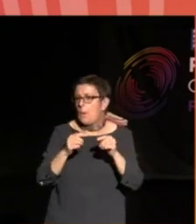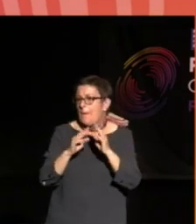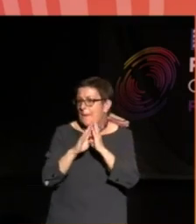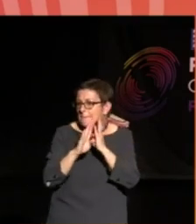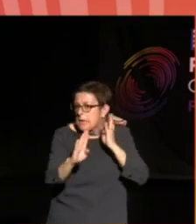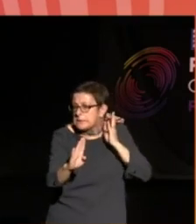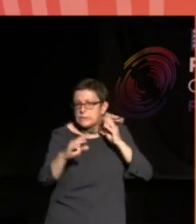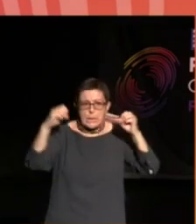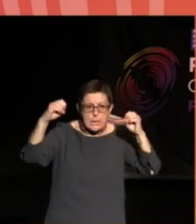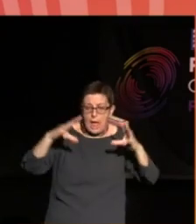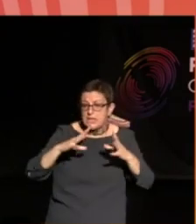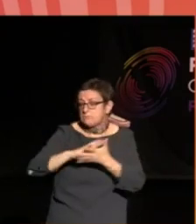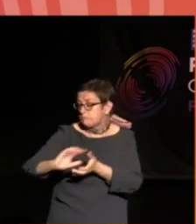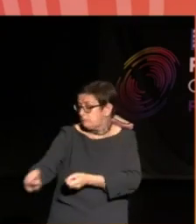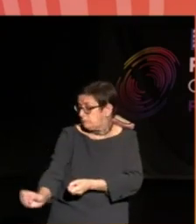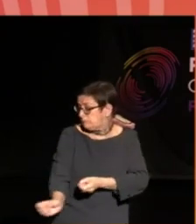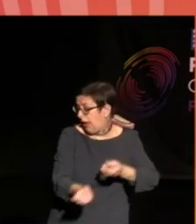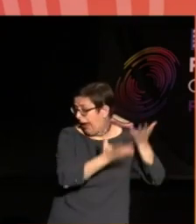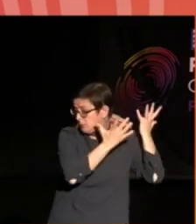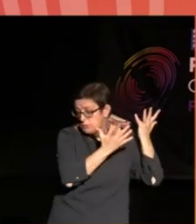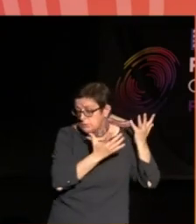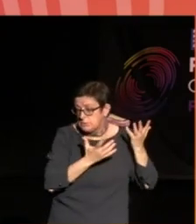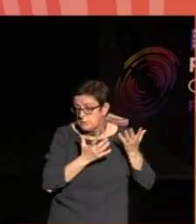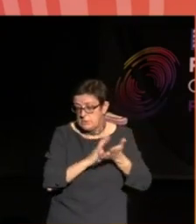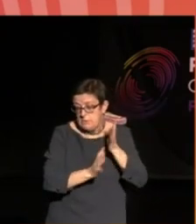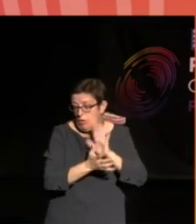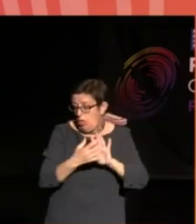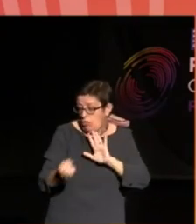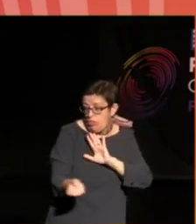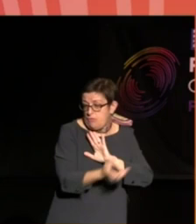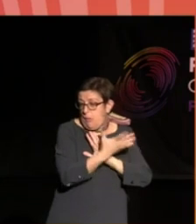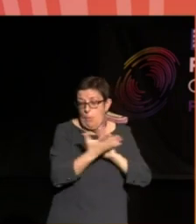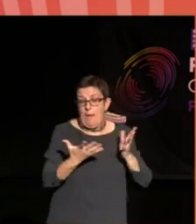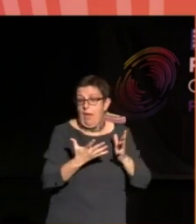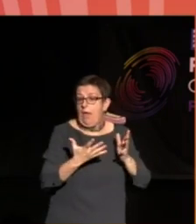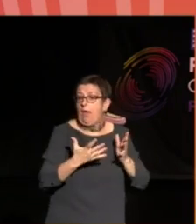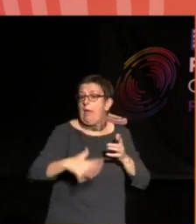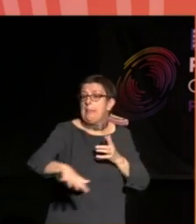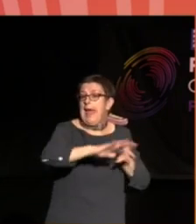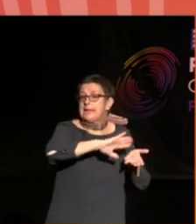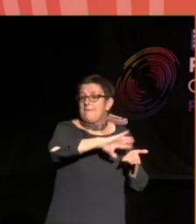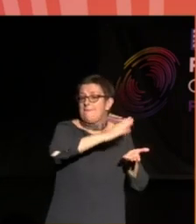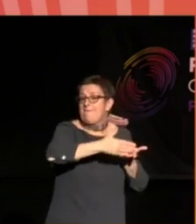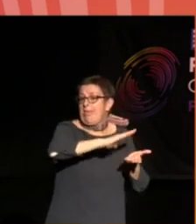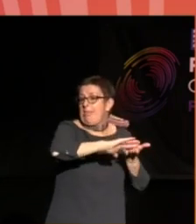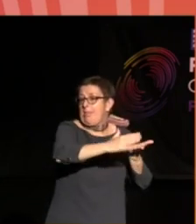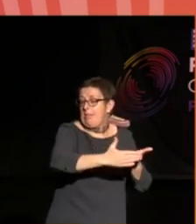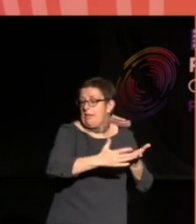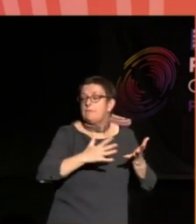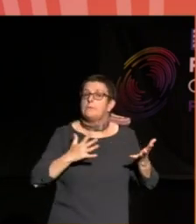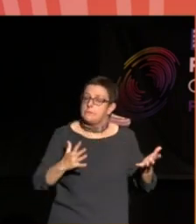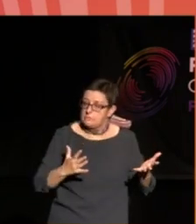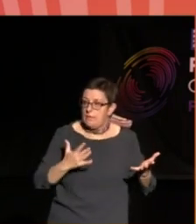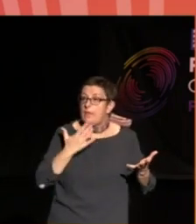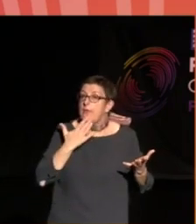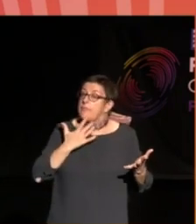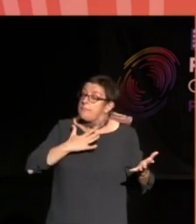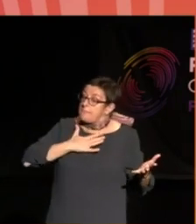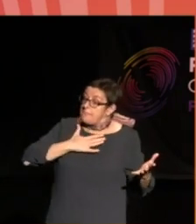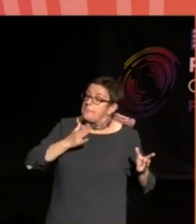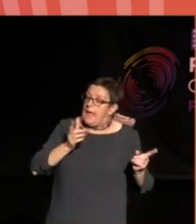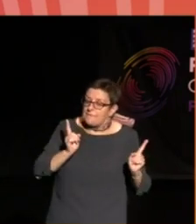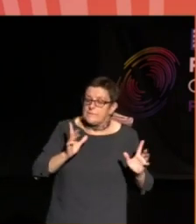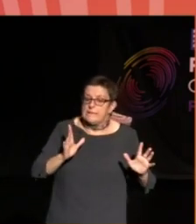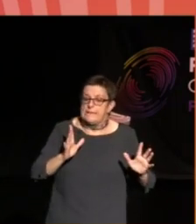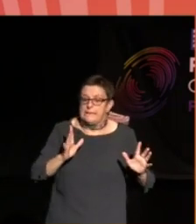the lights, everything, and has been ending up in landfill. Thankfully, we've actually pretty much revolutionized,